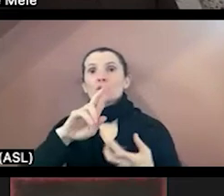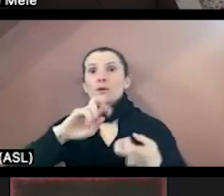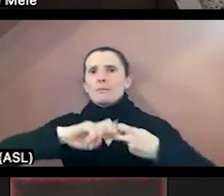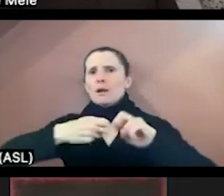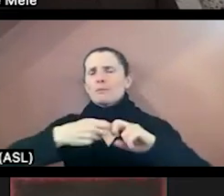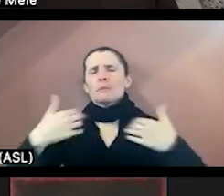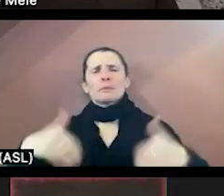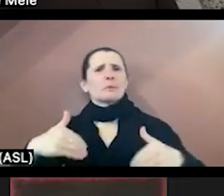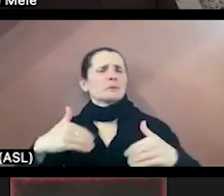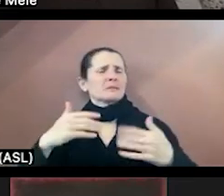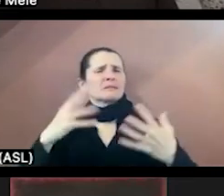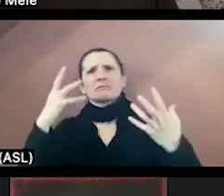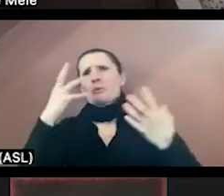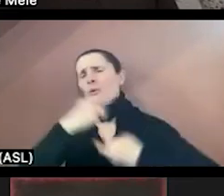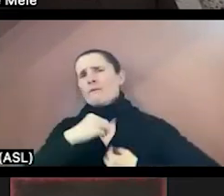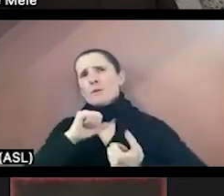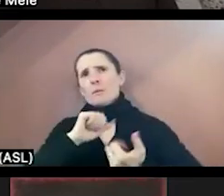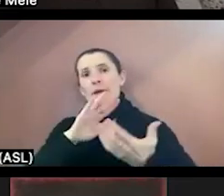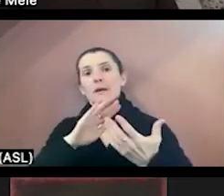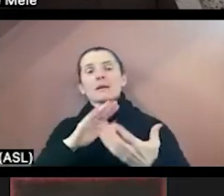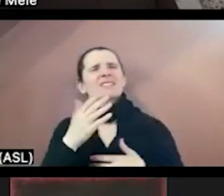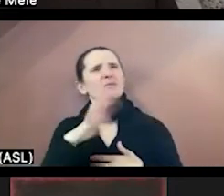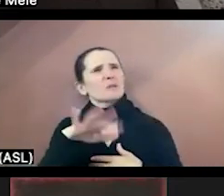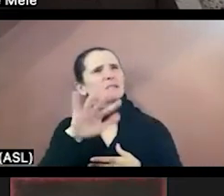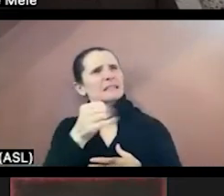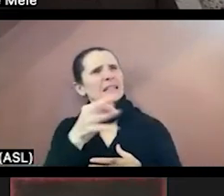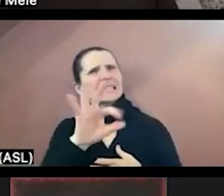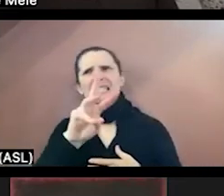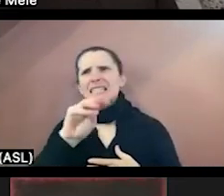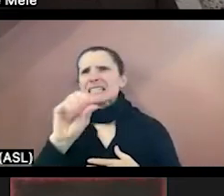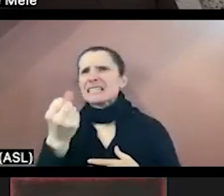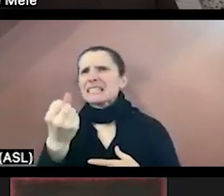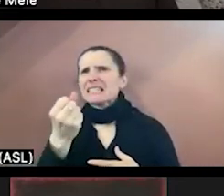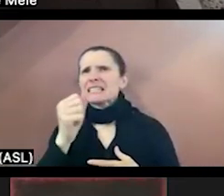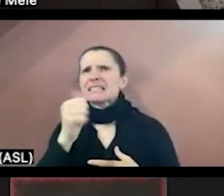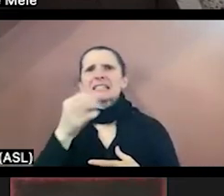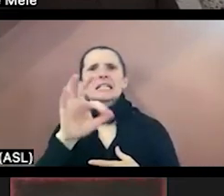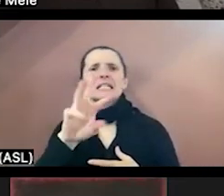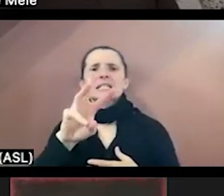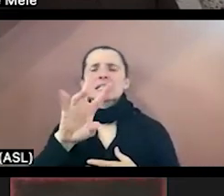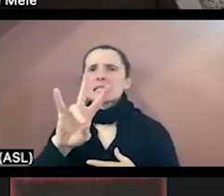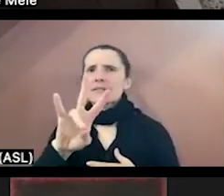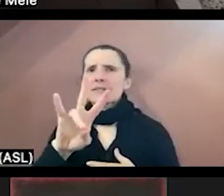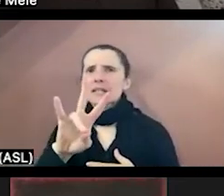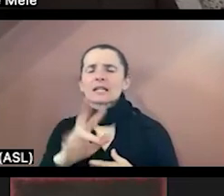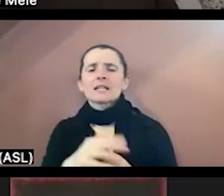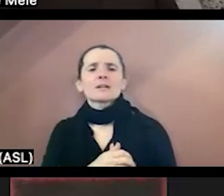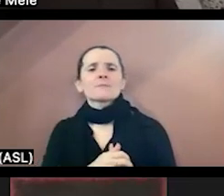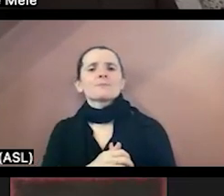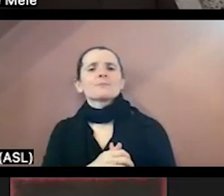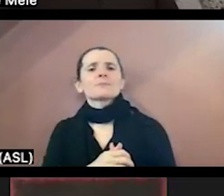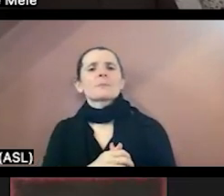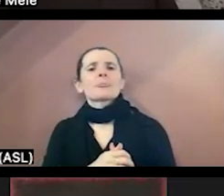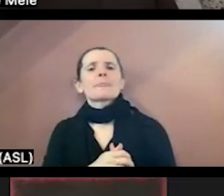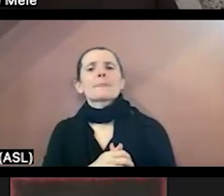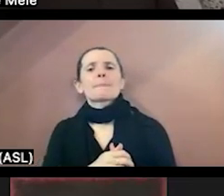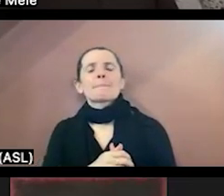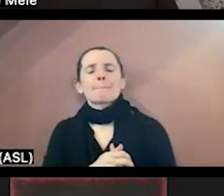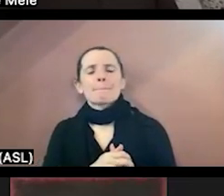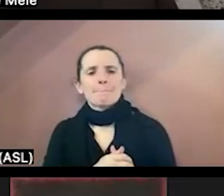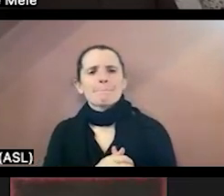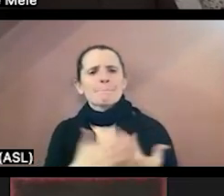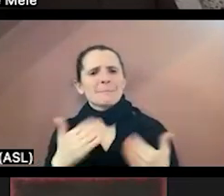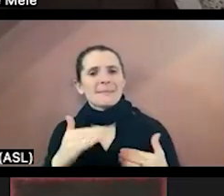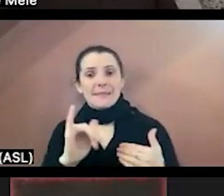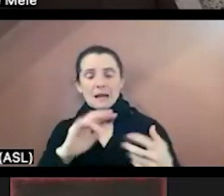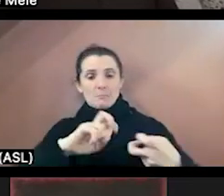the 1960s. I think it should be 1967, something like that. The inversion of the sphere problem It's a